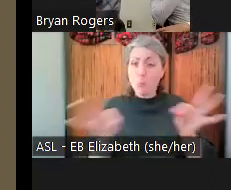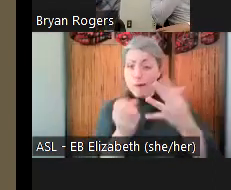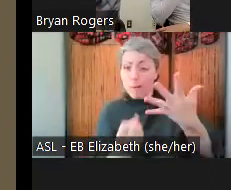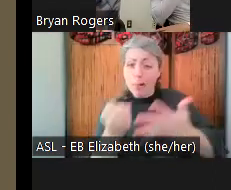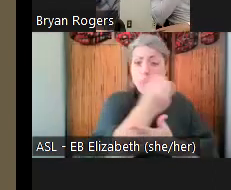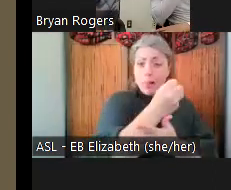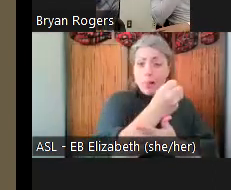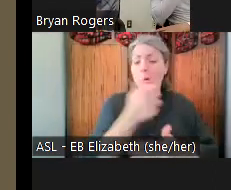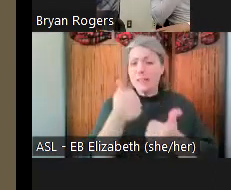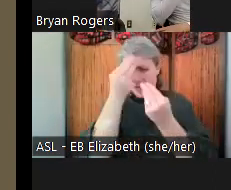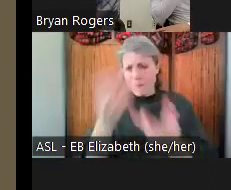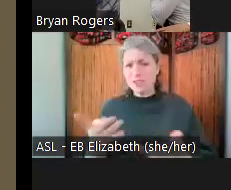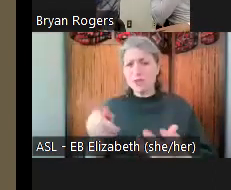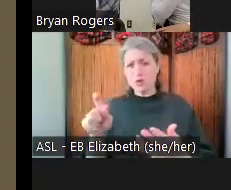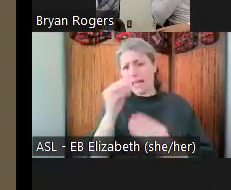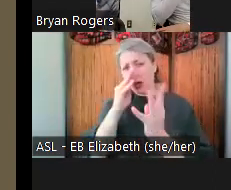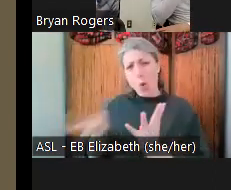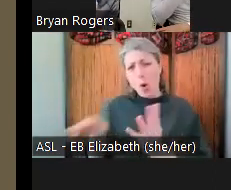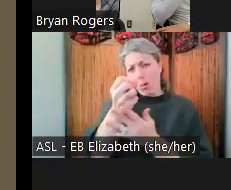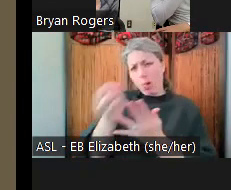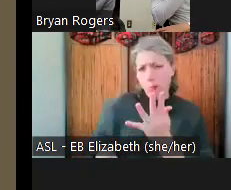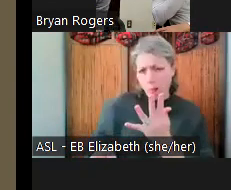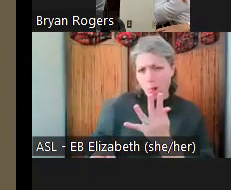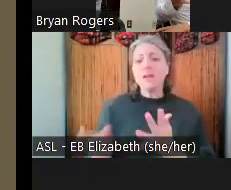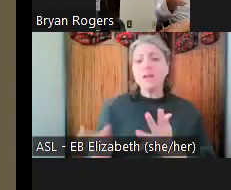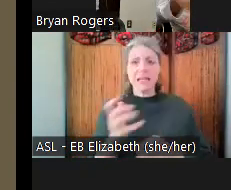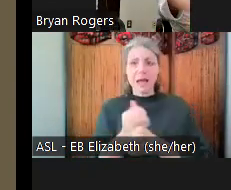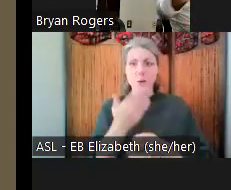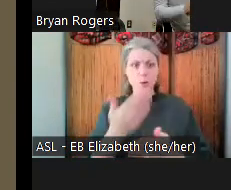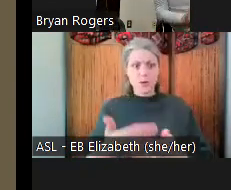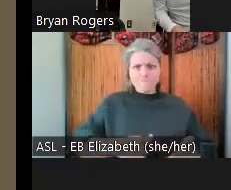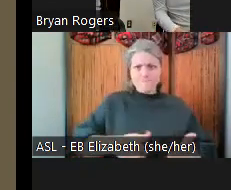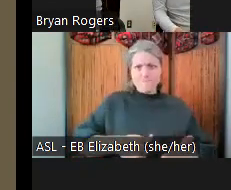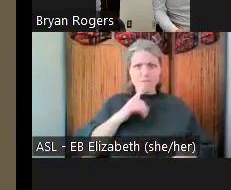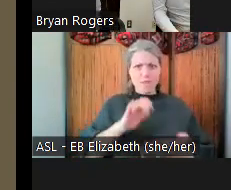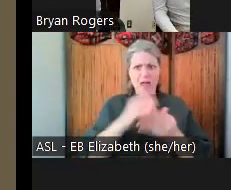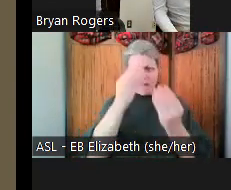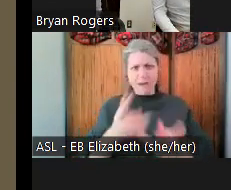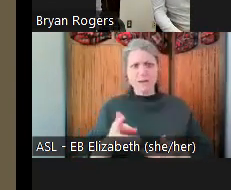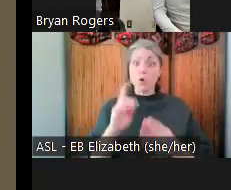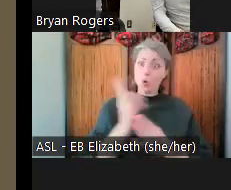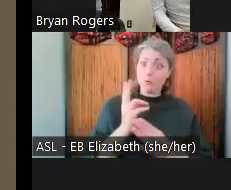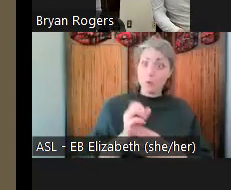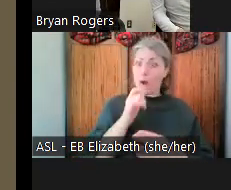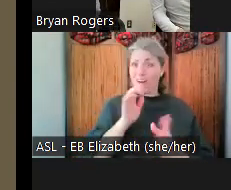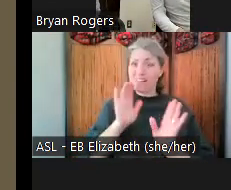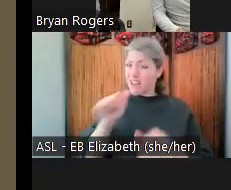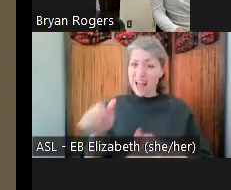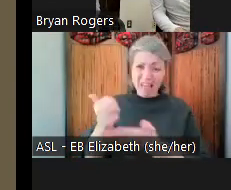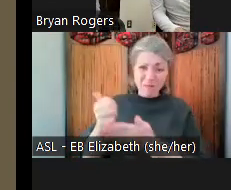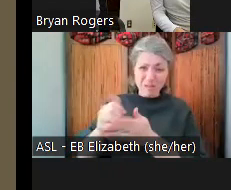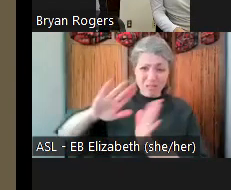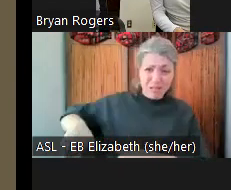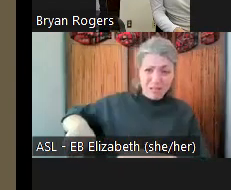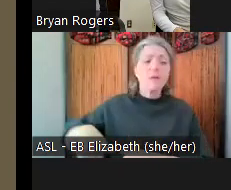of view and what you need to ignore. So you can get a good read on that. Right. And as you can see from that picture on the slide there, those little